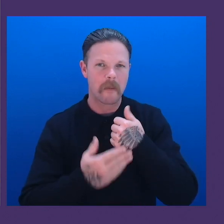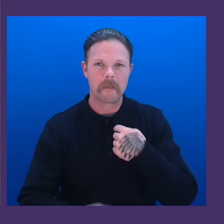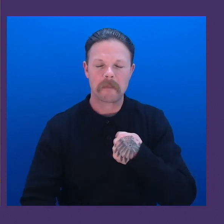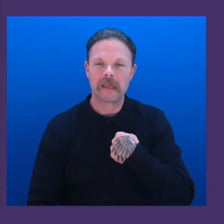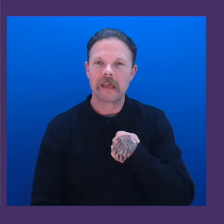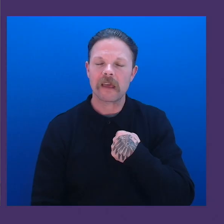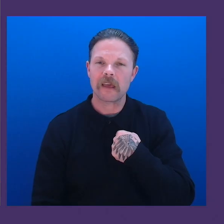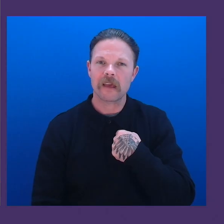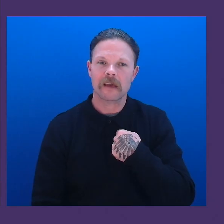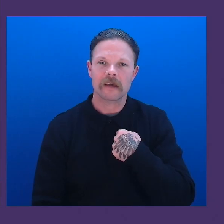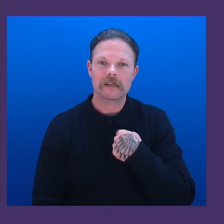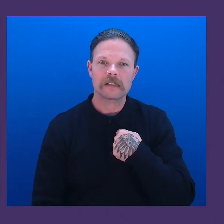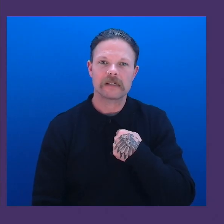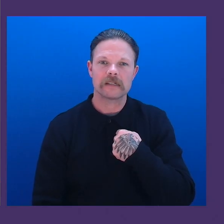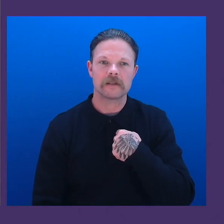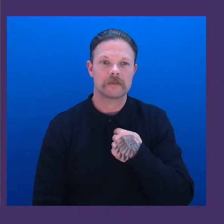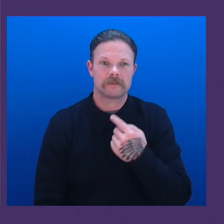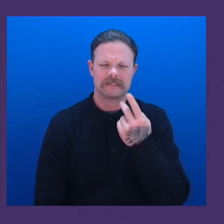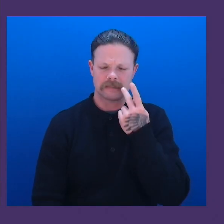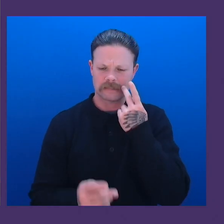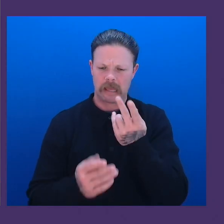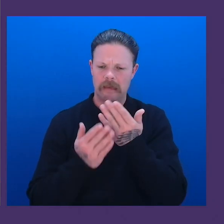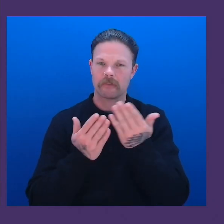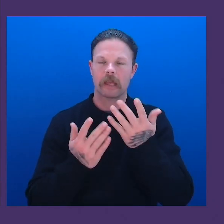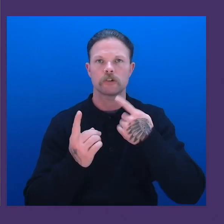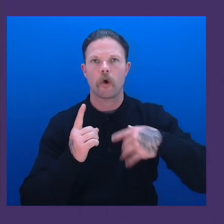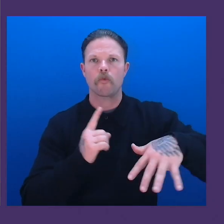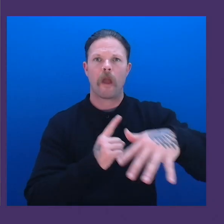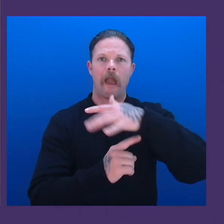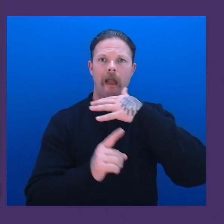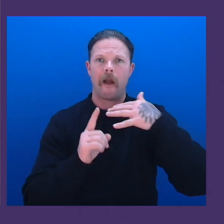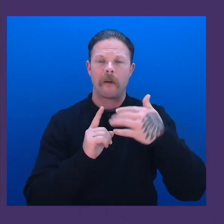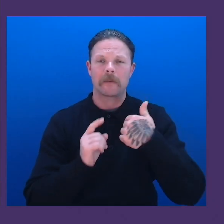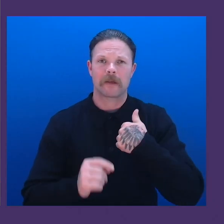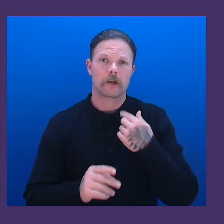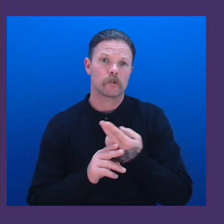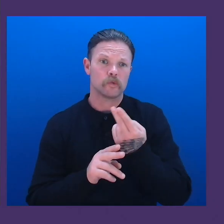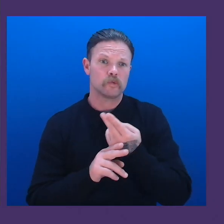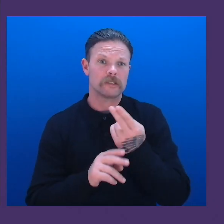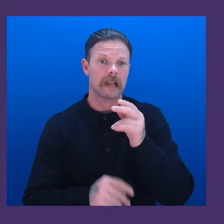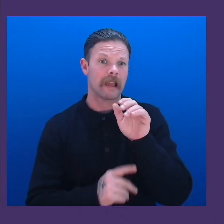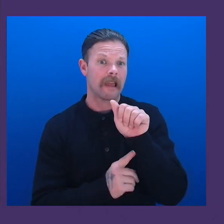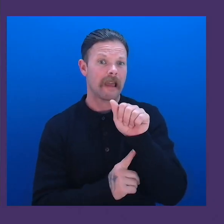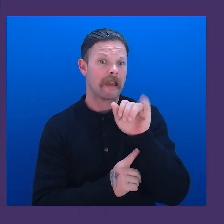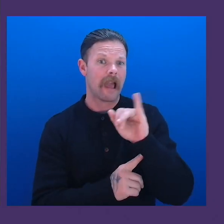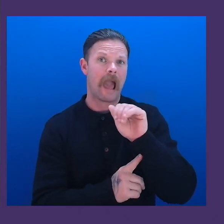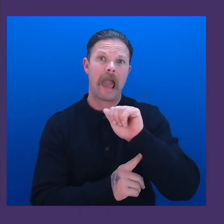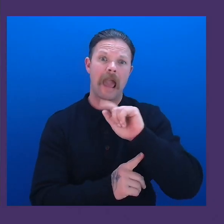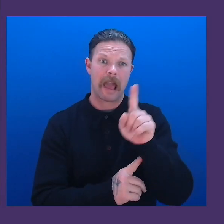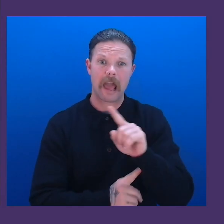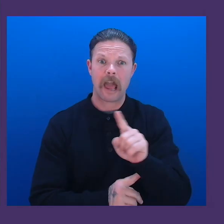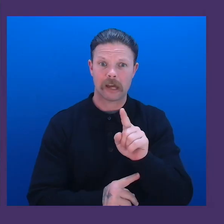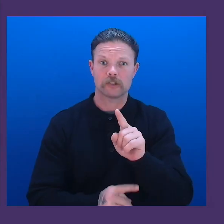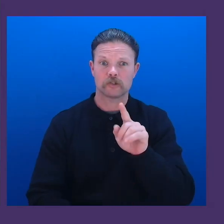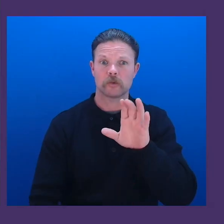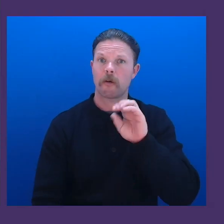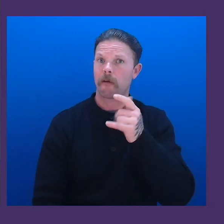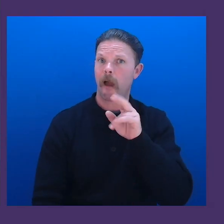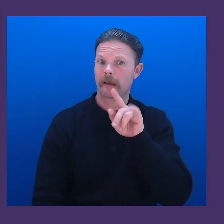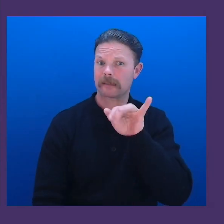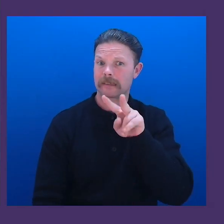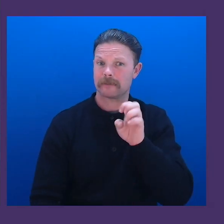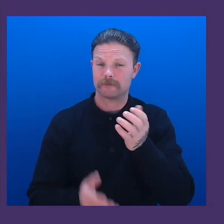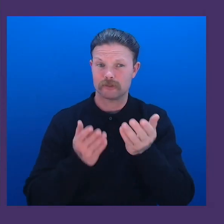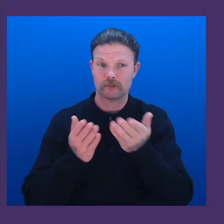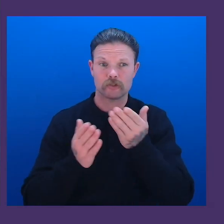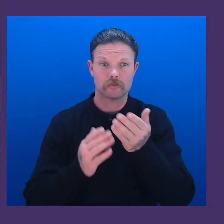see things around me using AI, Azure Cognitive Services. And we also partner